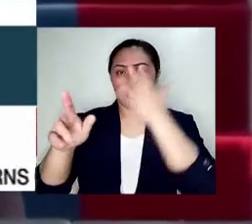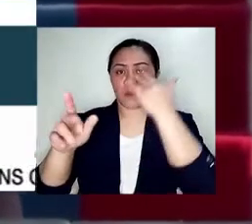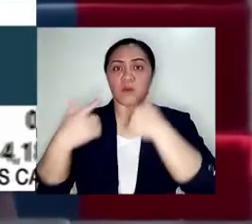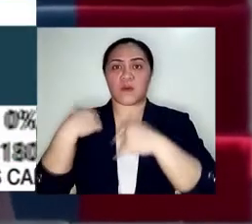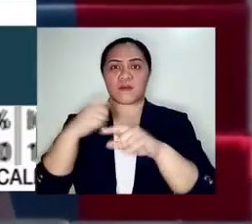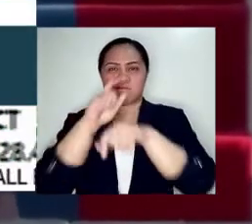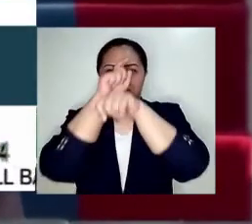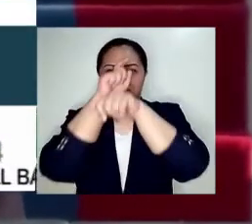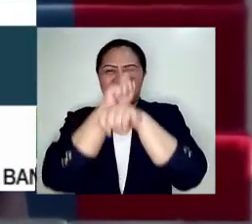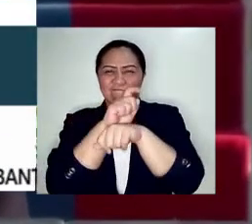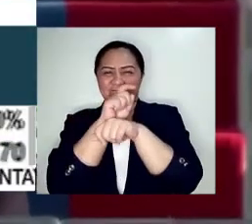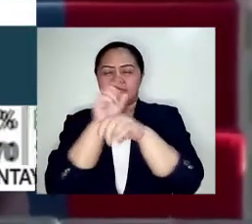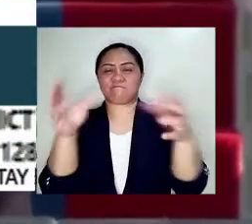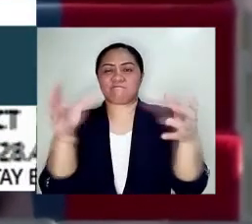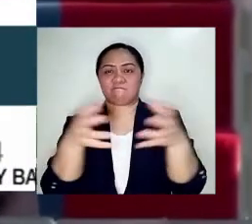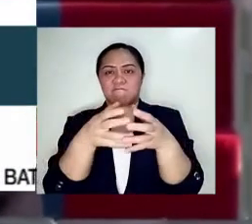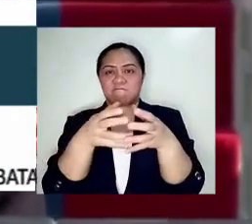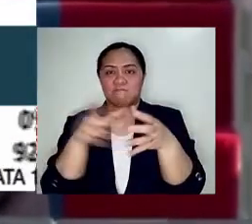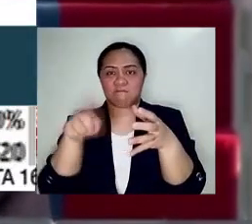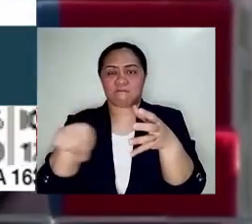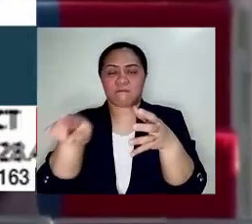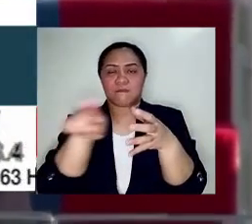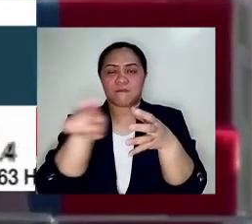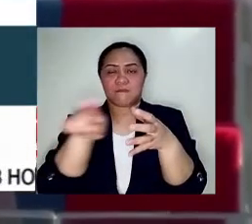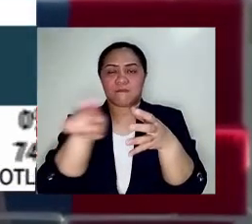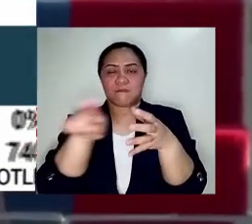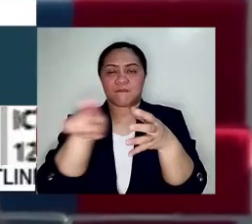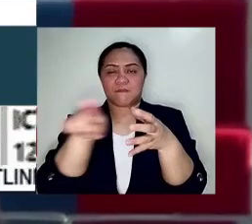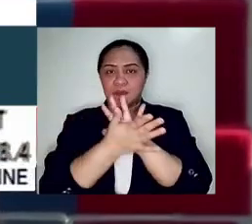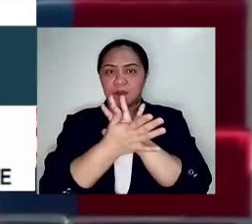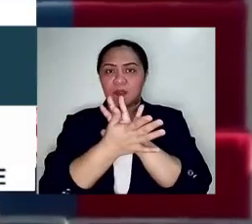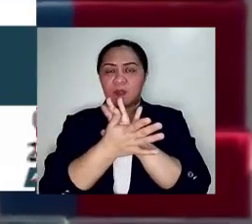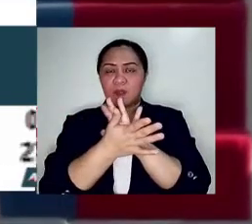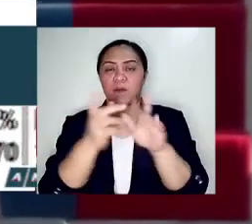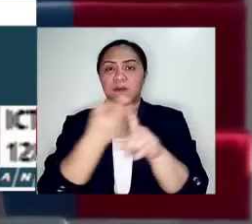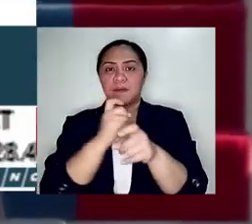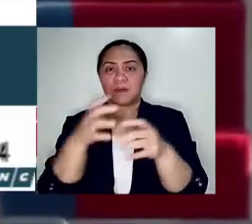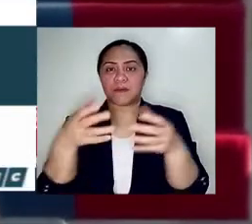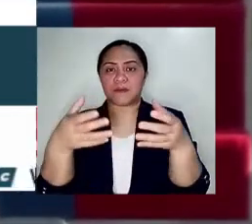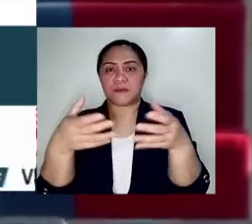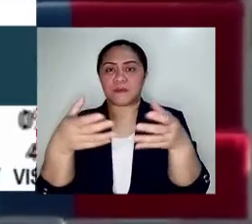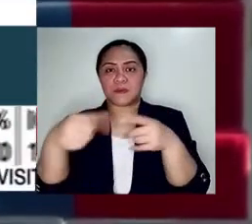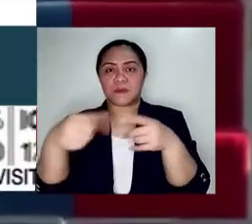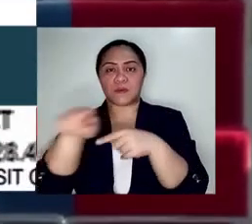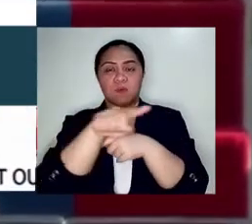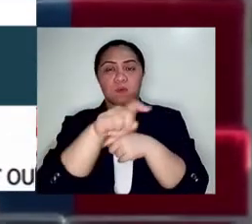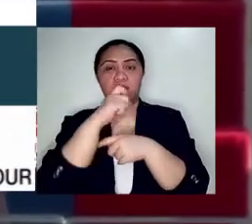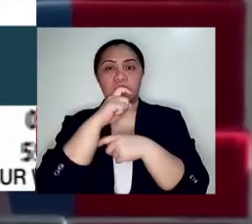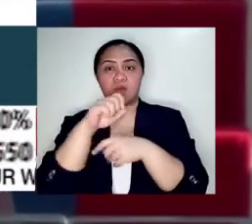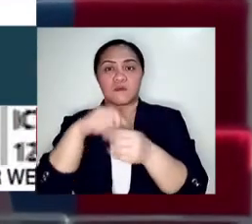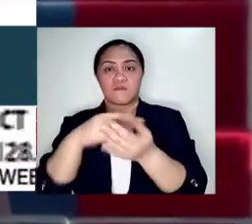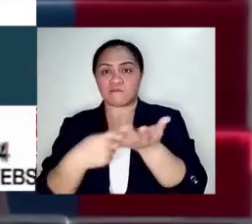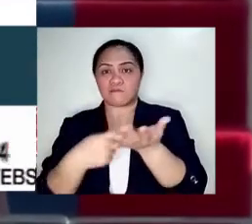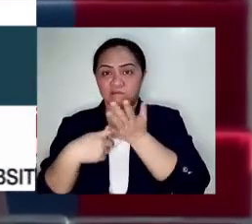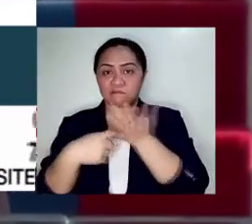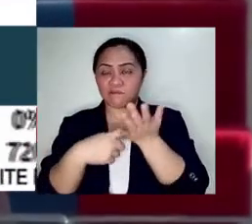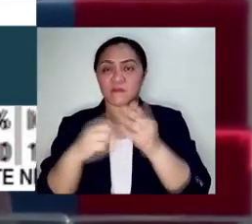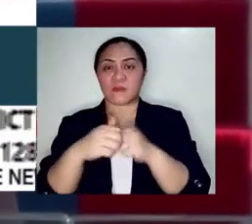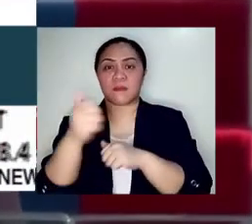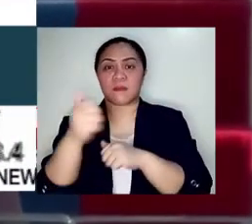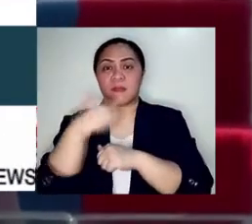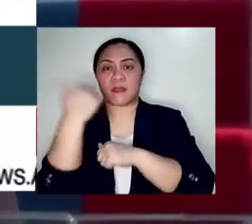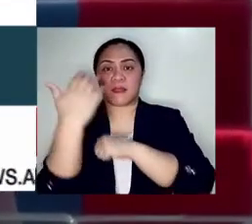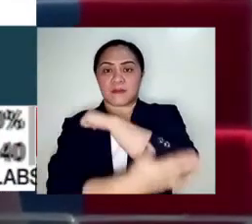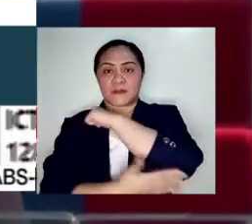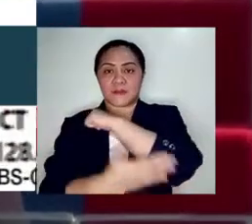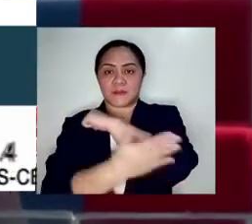will be seen as a source of strength that they work with international organizations and different countries towards addressing, again, not